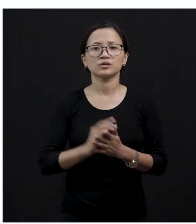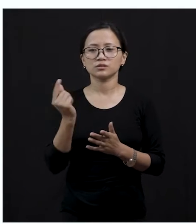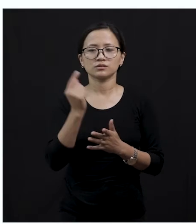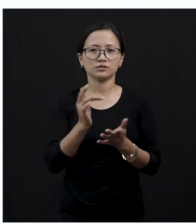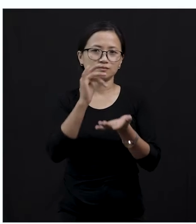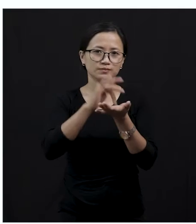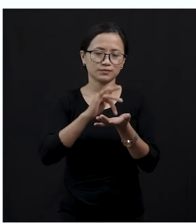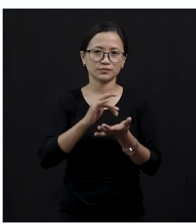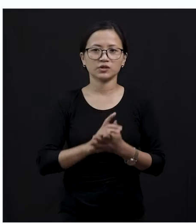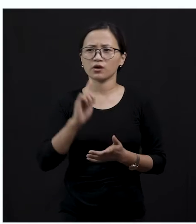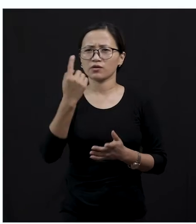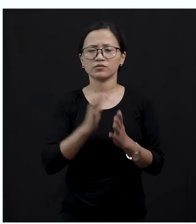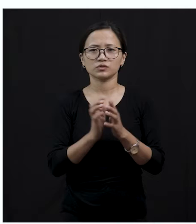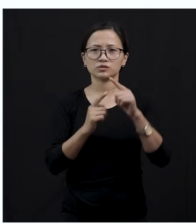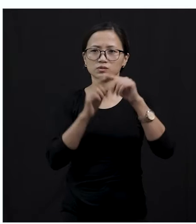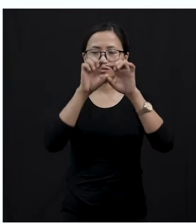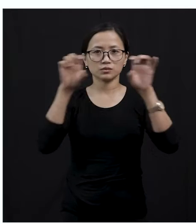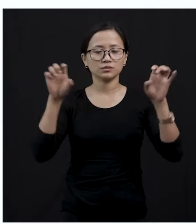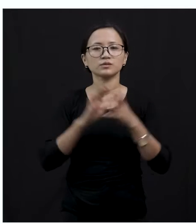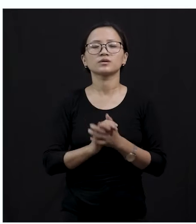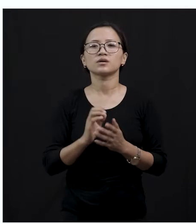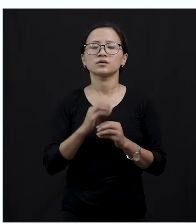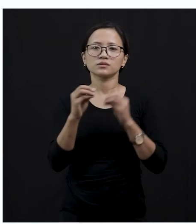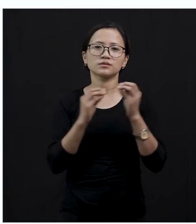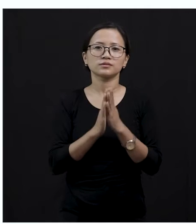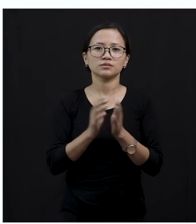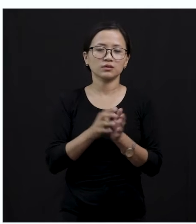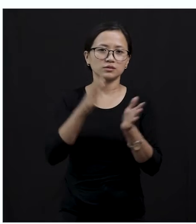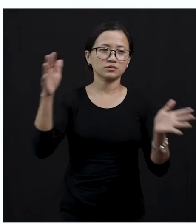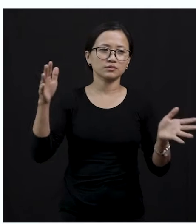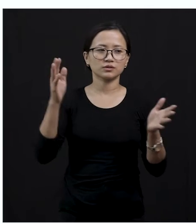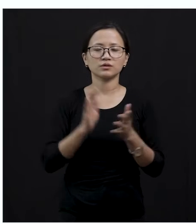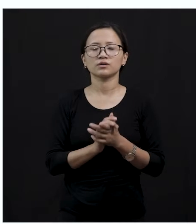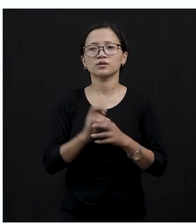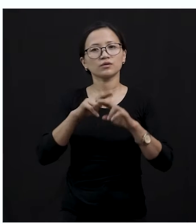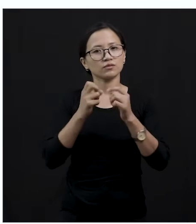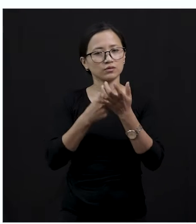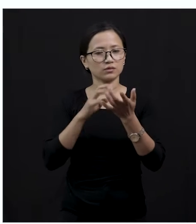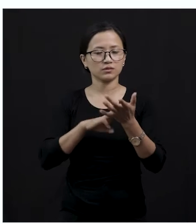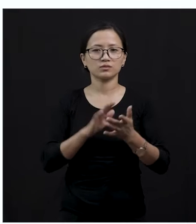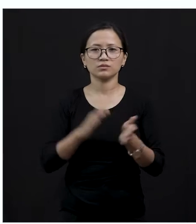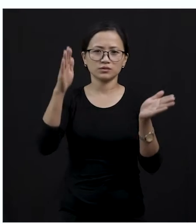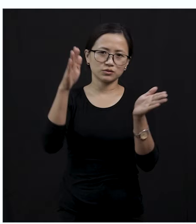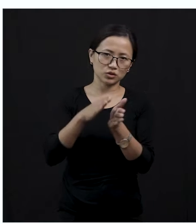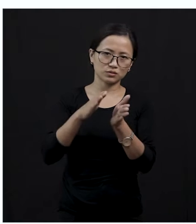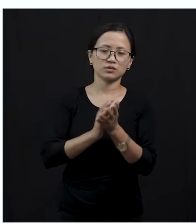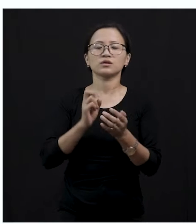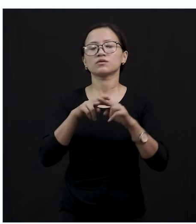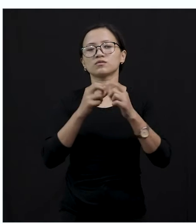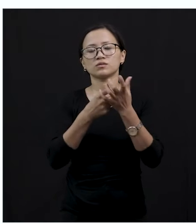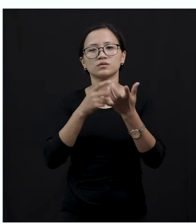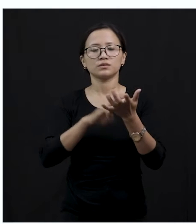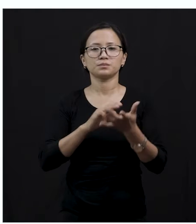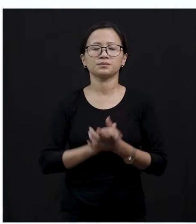Okay, so the first topic that we will learn today is about expanded form and short form.